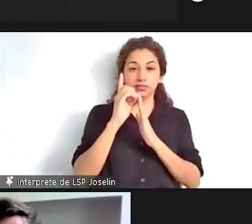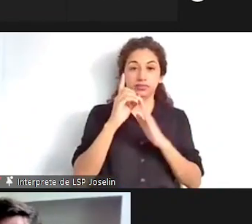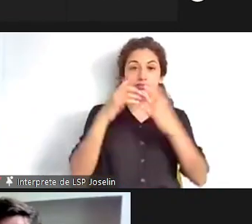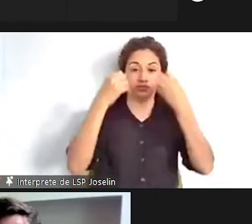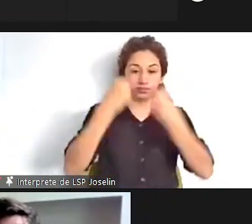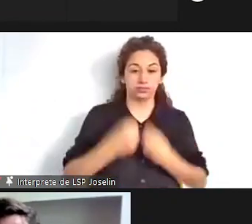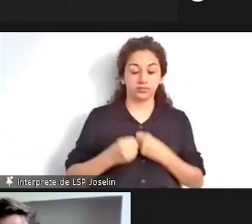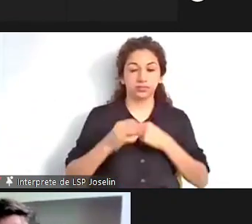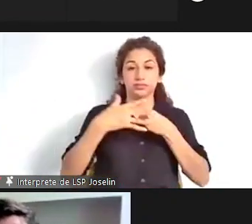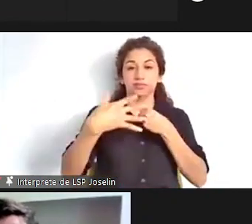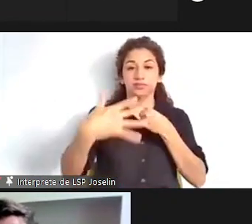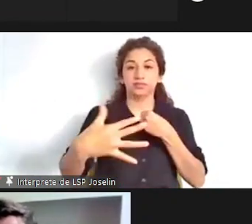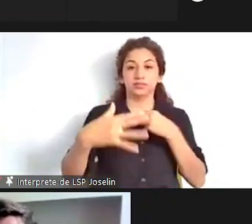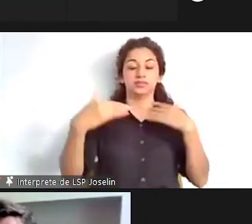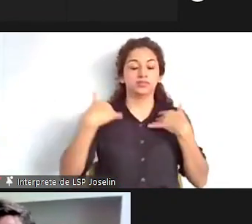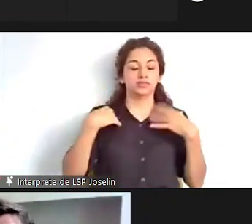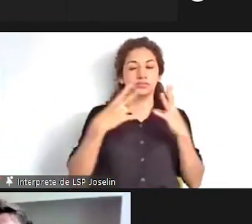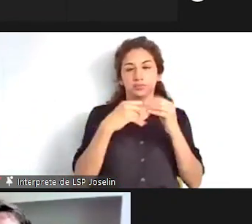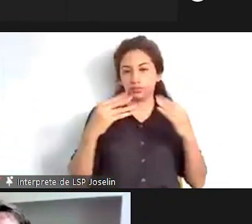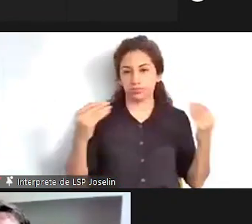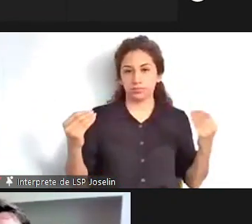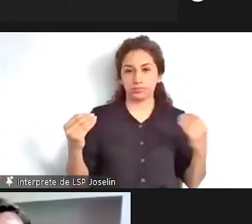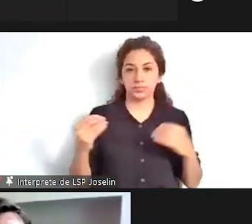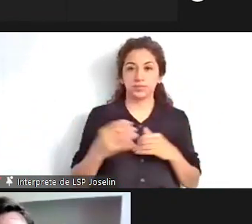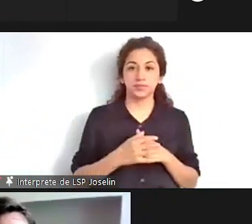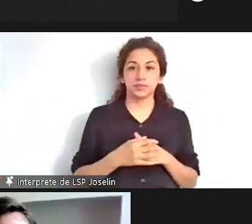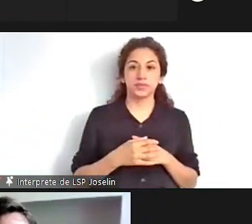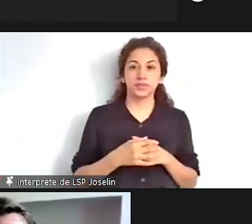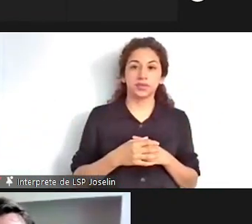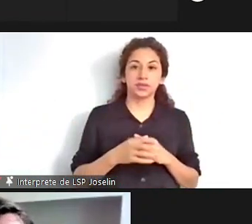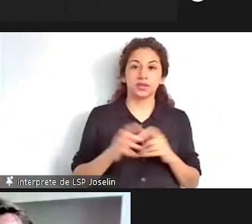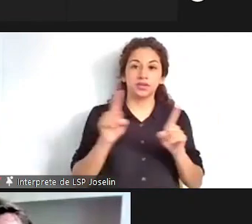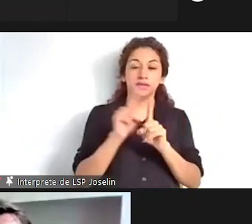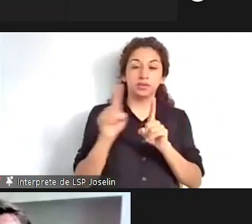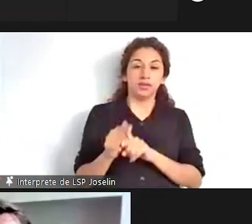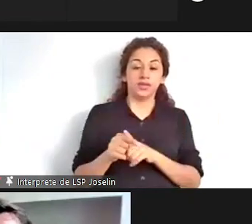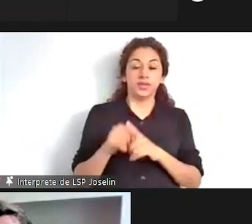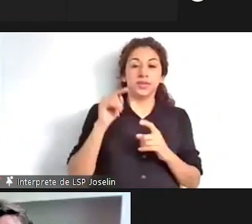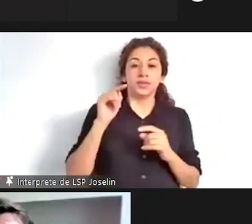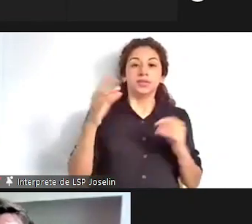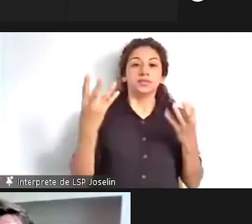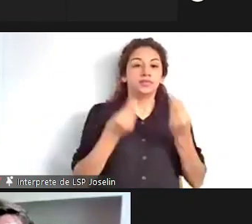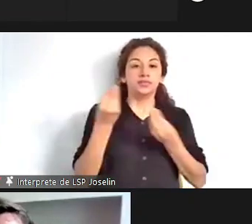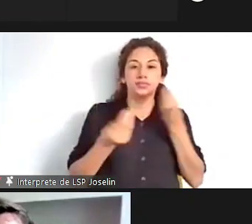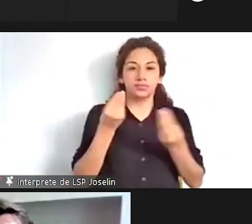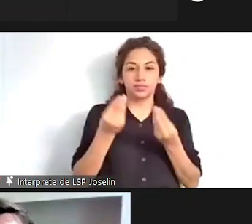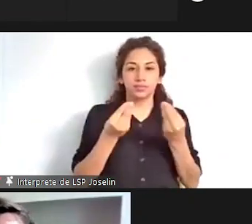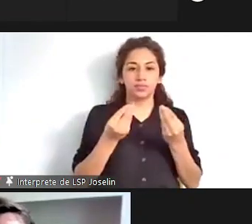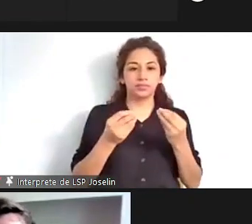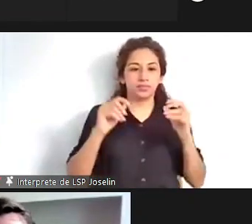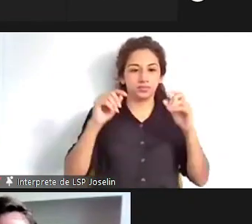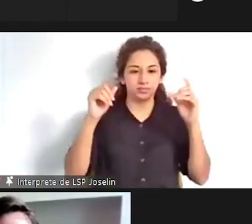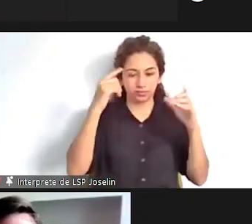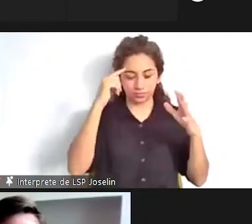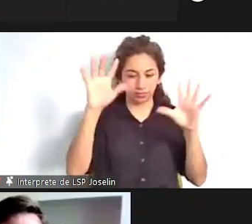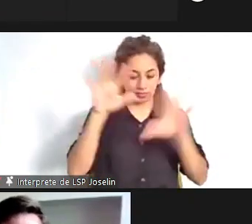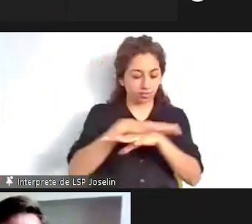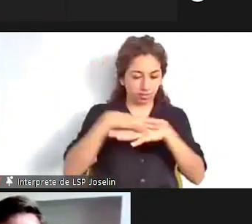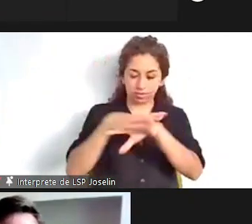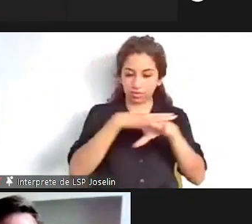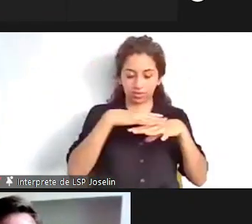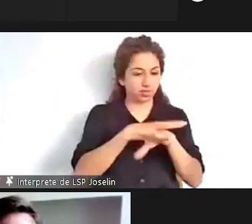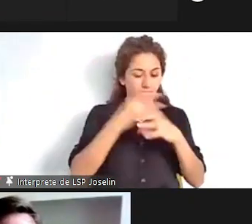the sustainable development you have a lot of acronyms and now you have a soup of all kinds of